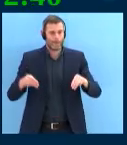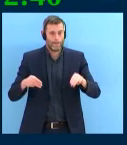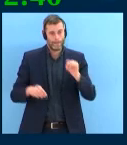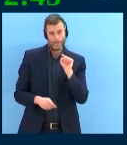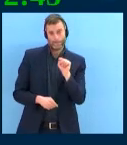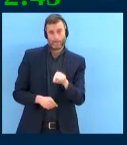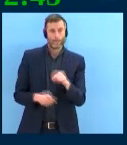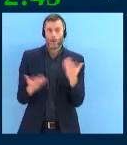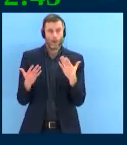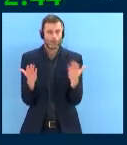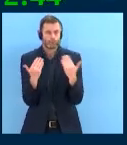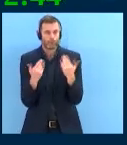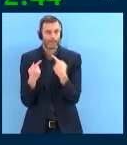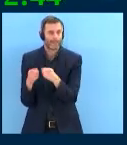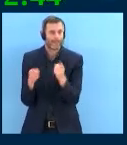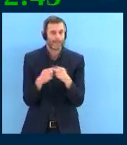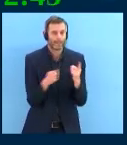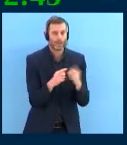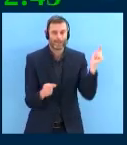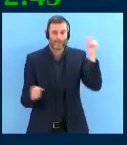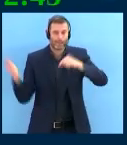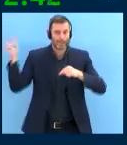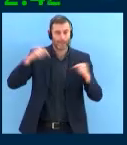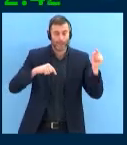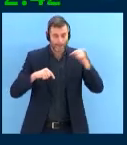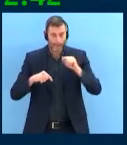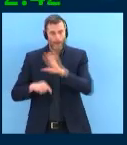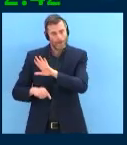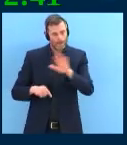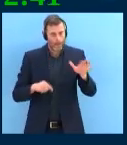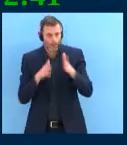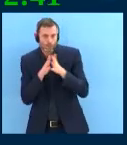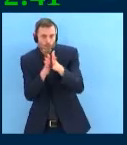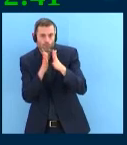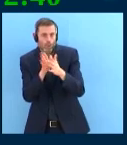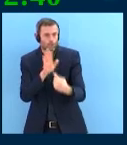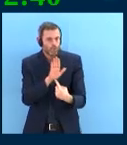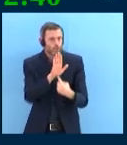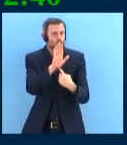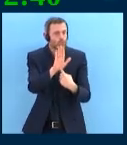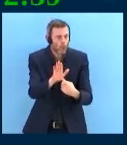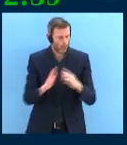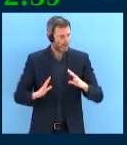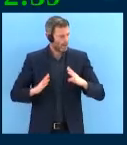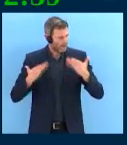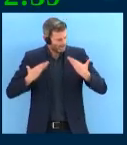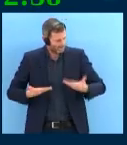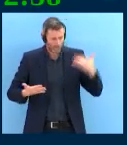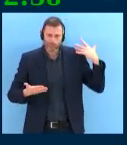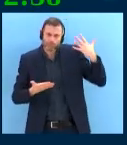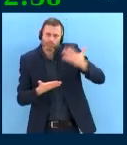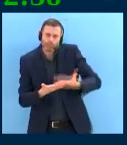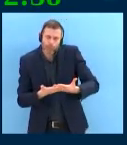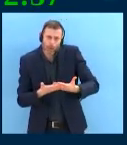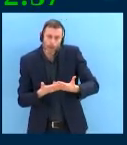see this threat, but also the potential that lies within using the power of museums. Independent